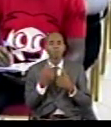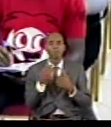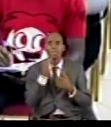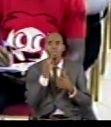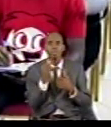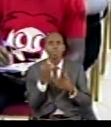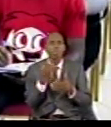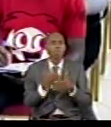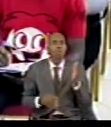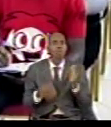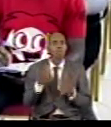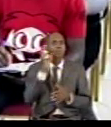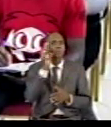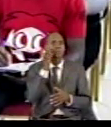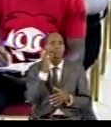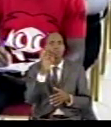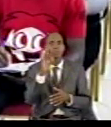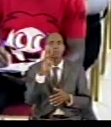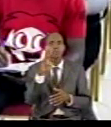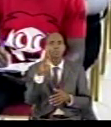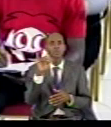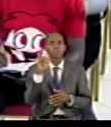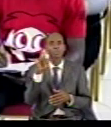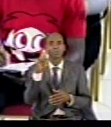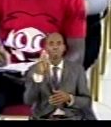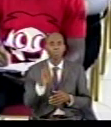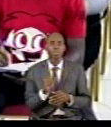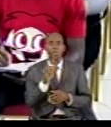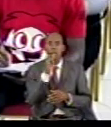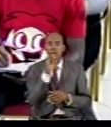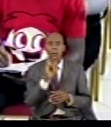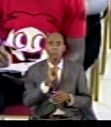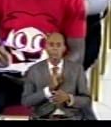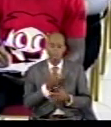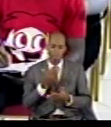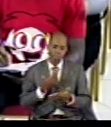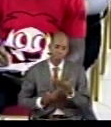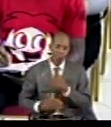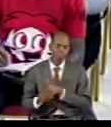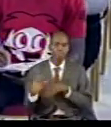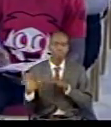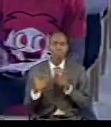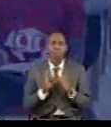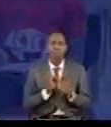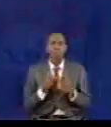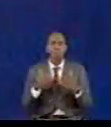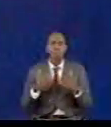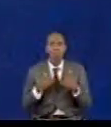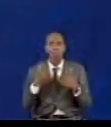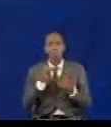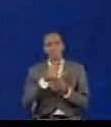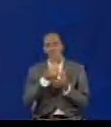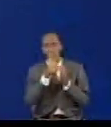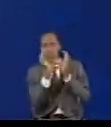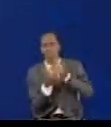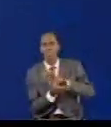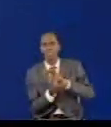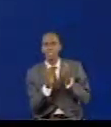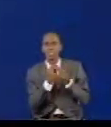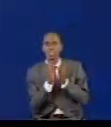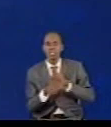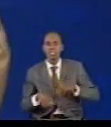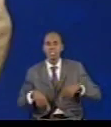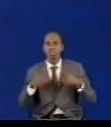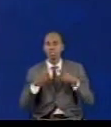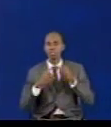I bearing? Do I have any converted life to show for the work I